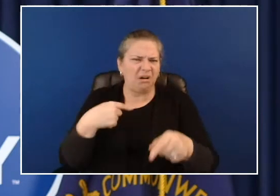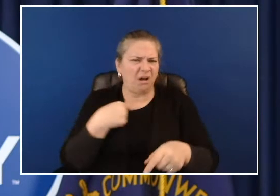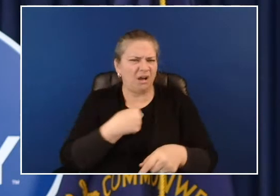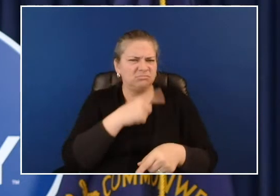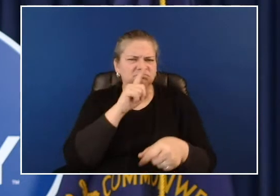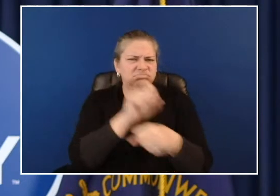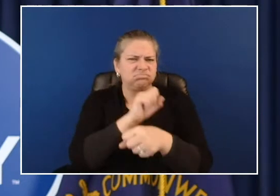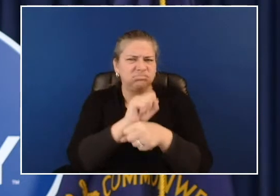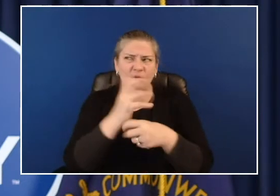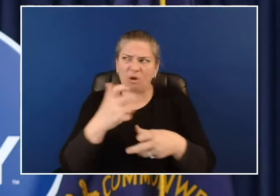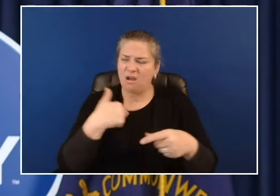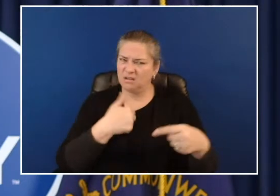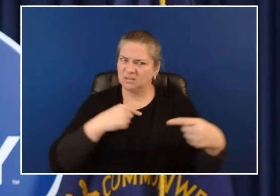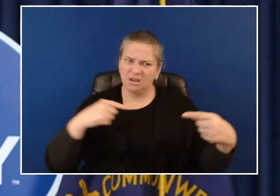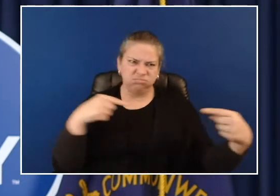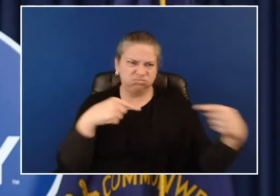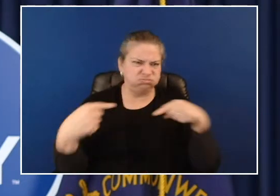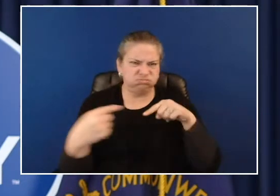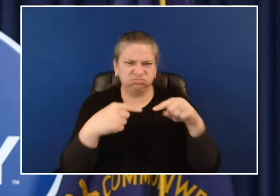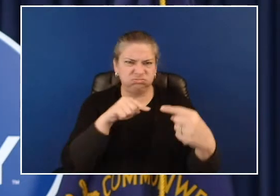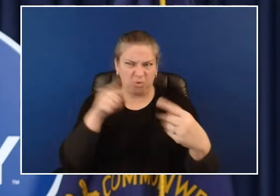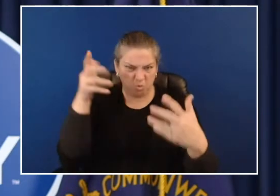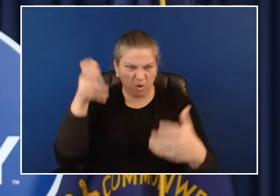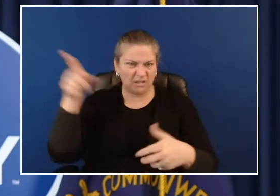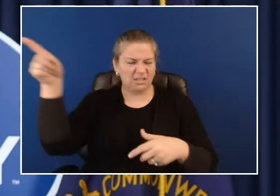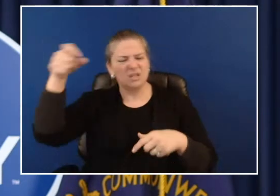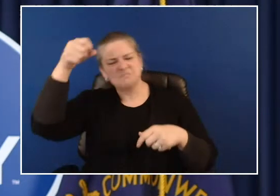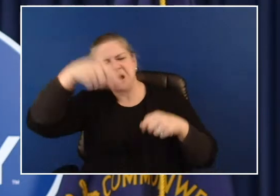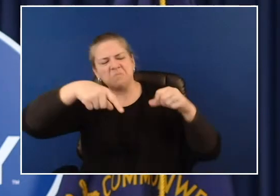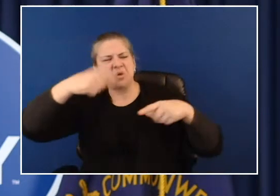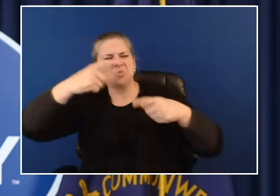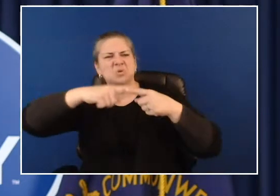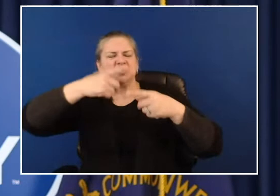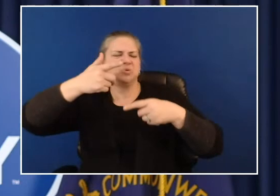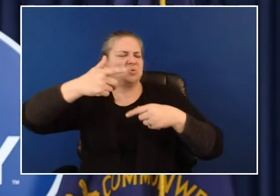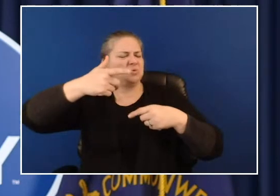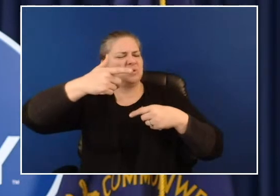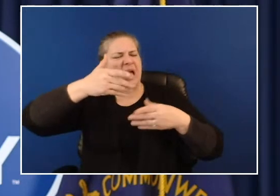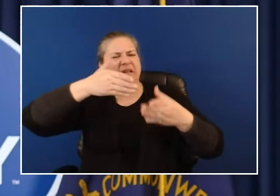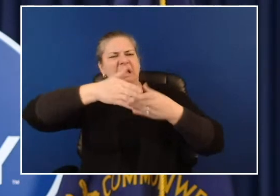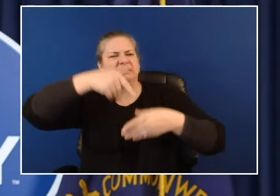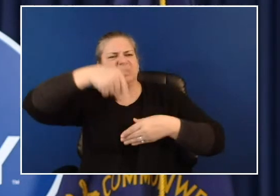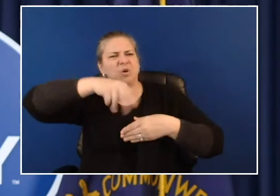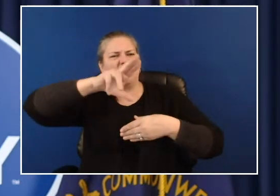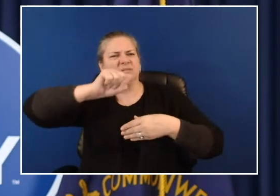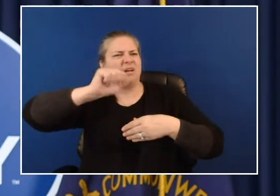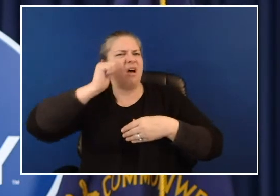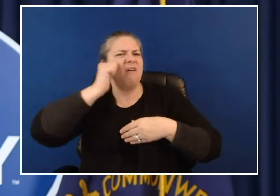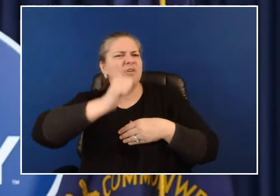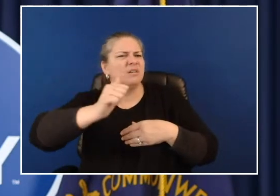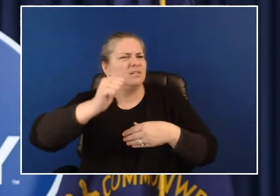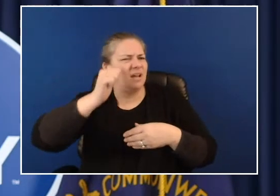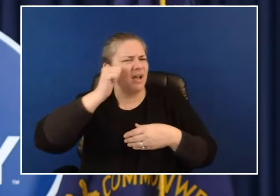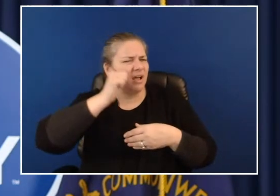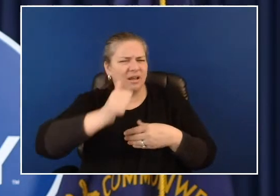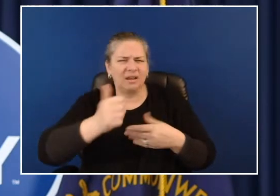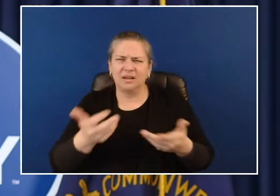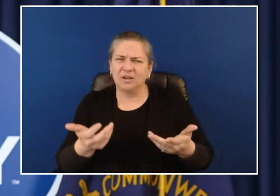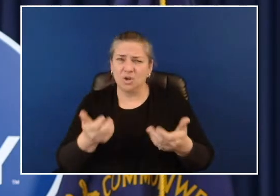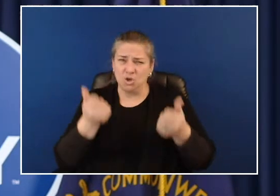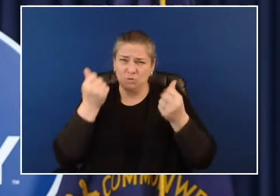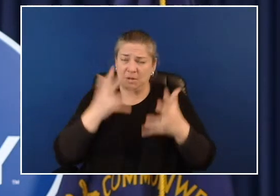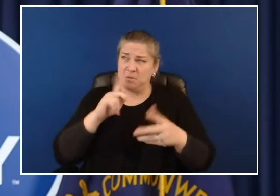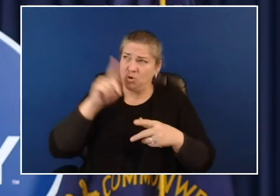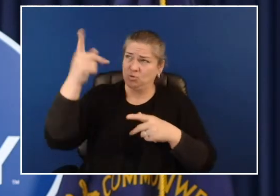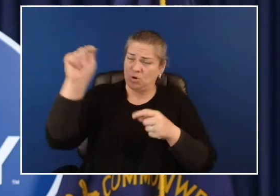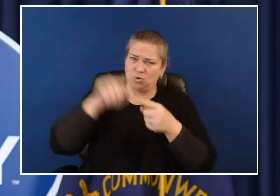and that launch different attacks and cyber attacks every single day against this country. We have too many people trying to tear us down